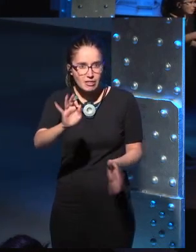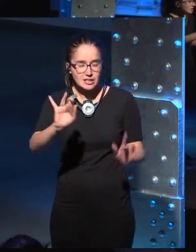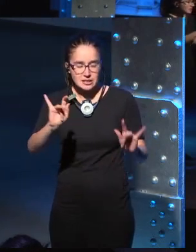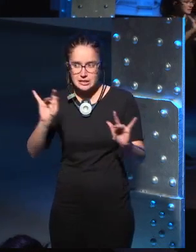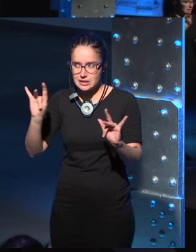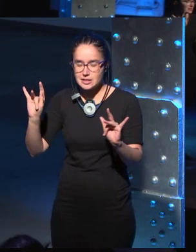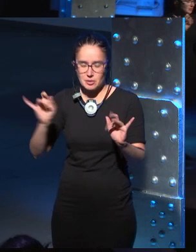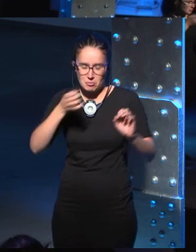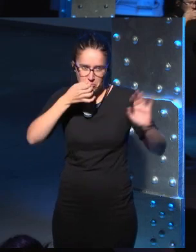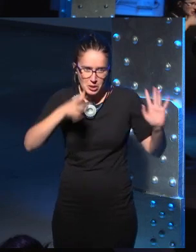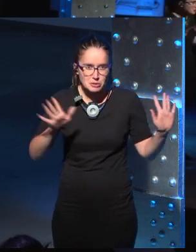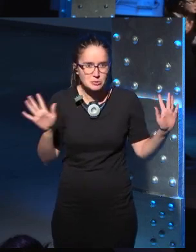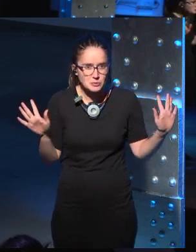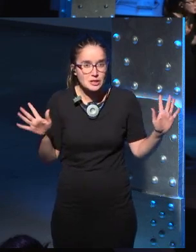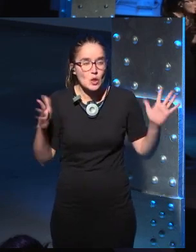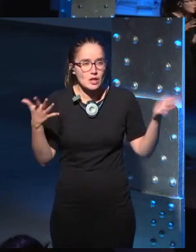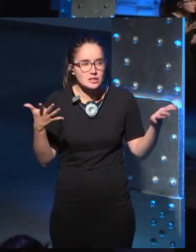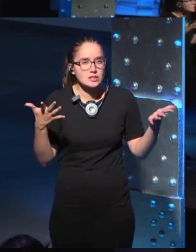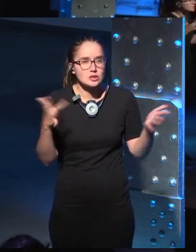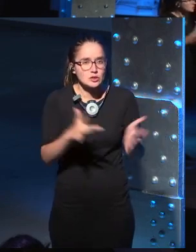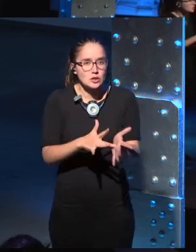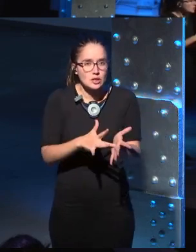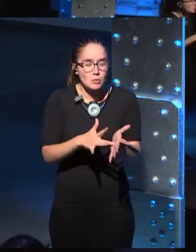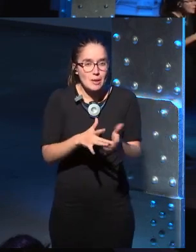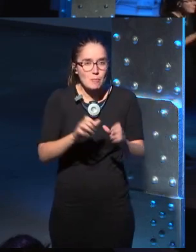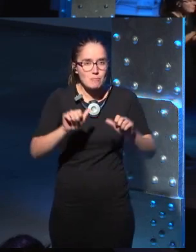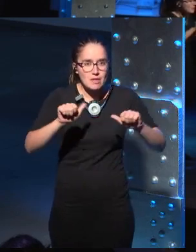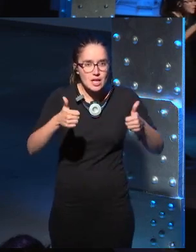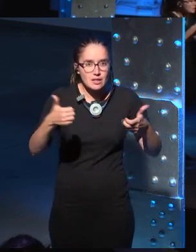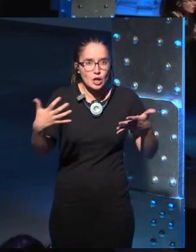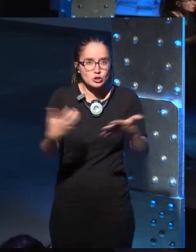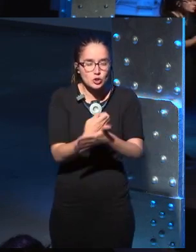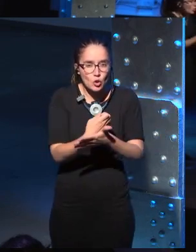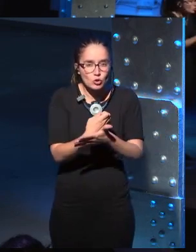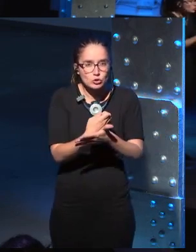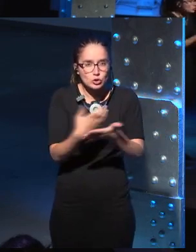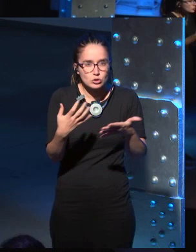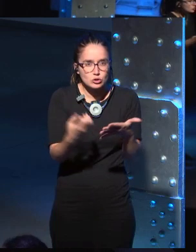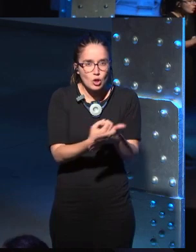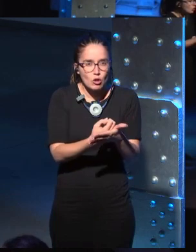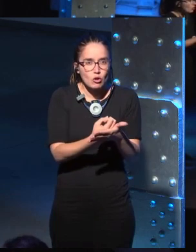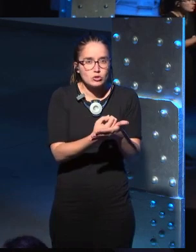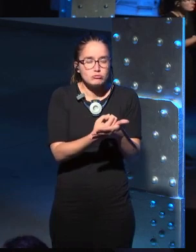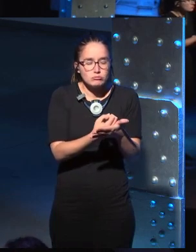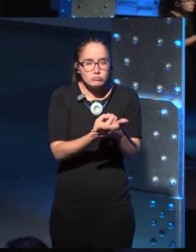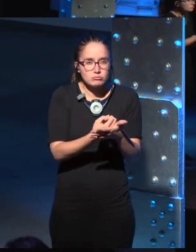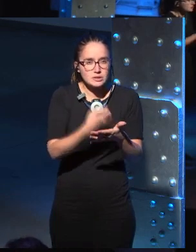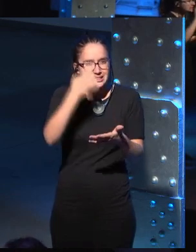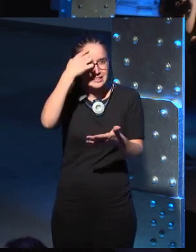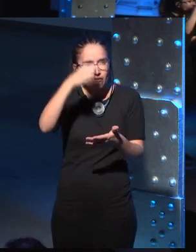Yes. So I will consider that you all have some basic knowledge in quantum field theory, in quantum